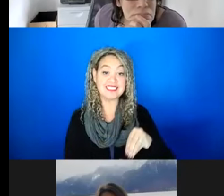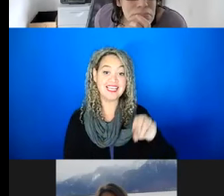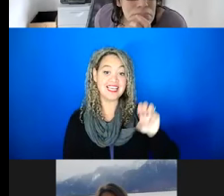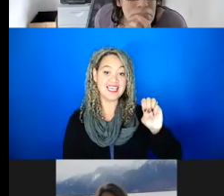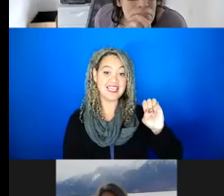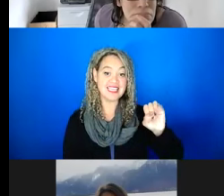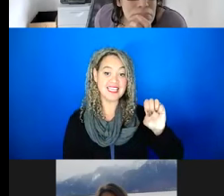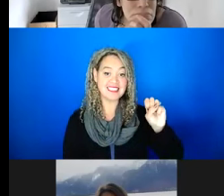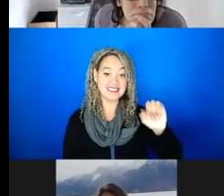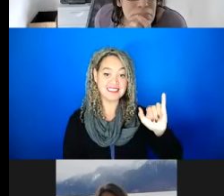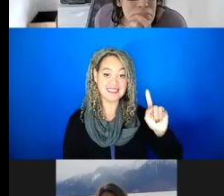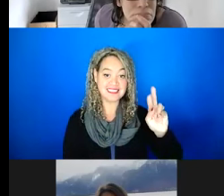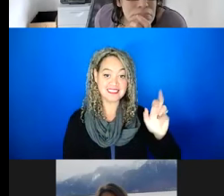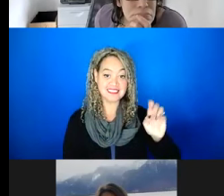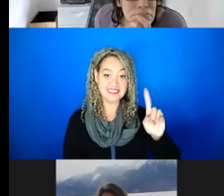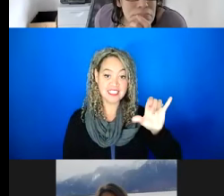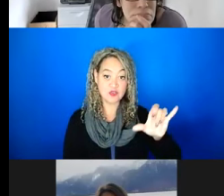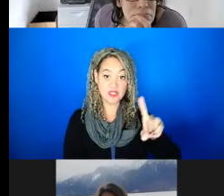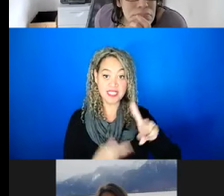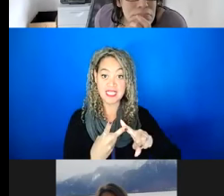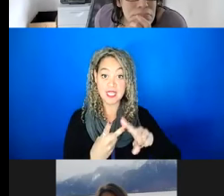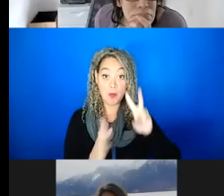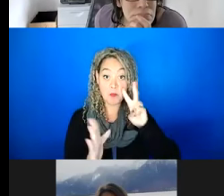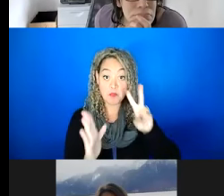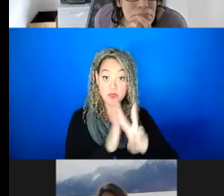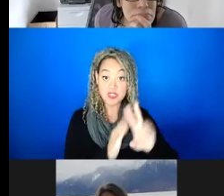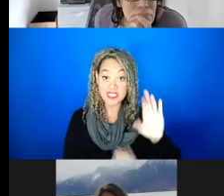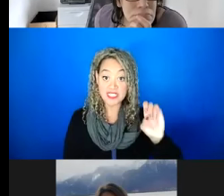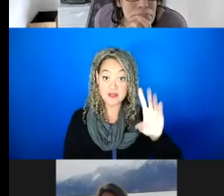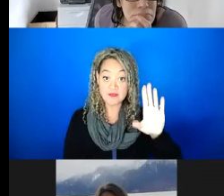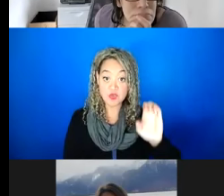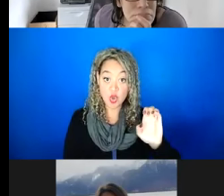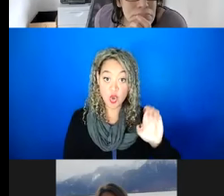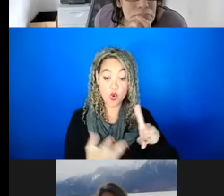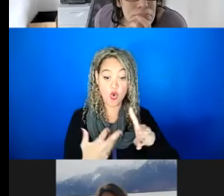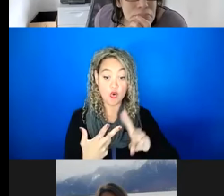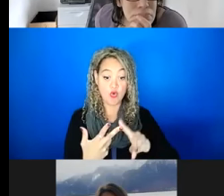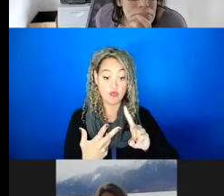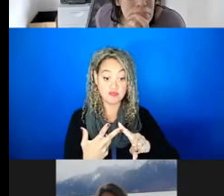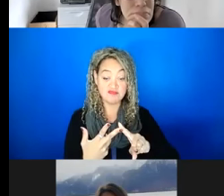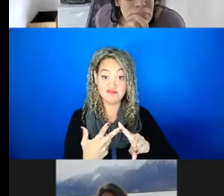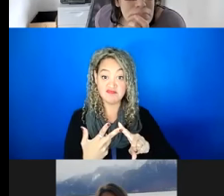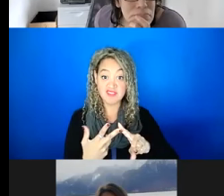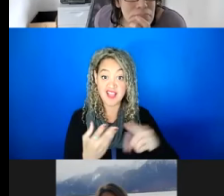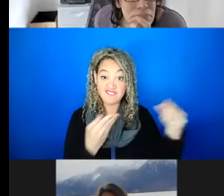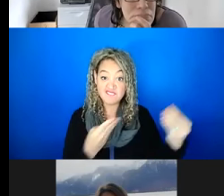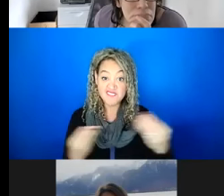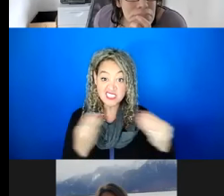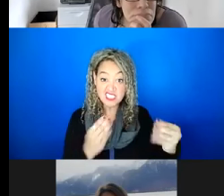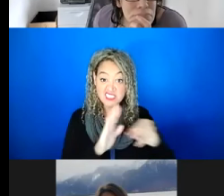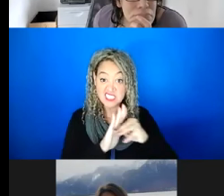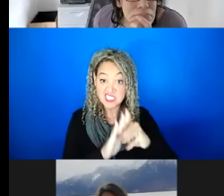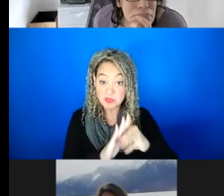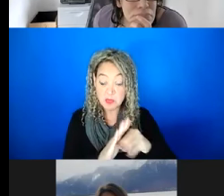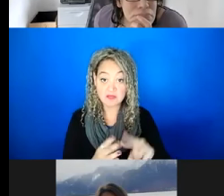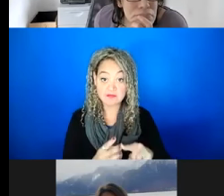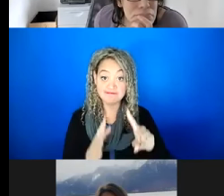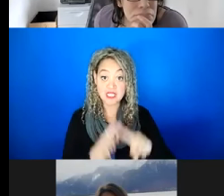Carl Friston's predictive coding model, Rick Henson and Mick Rugg's facilitation model, and the